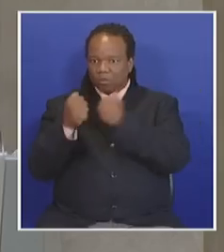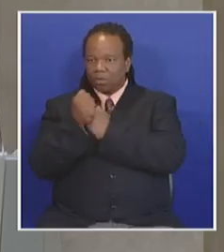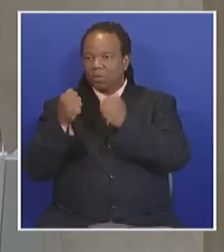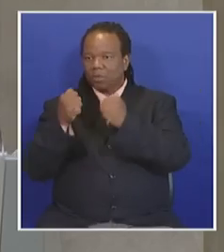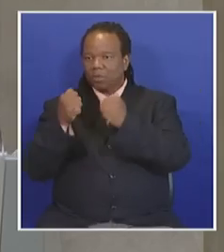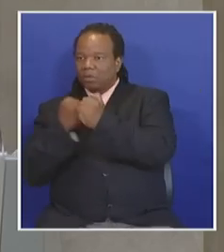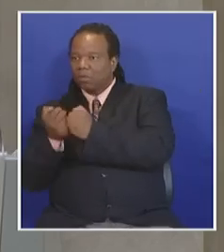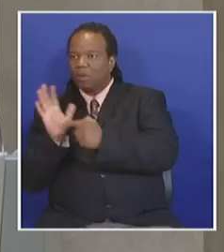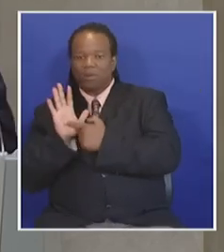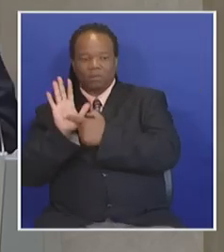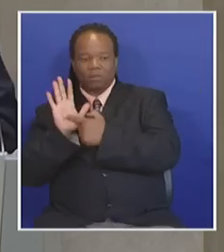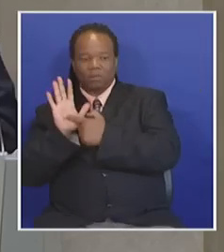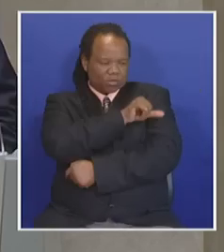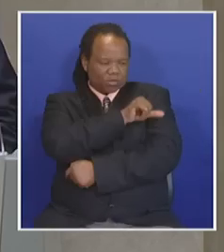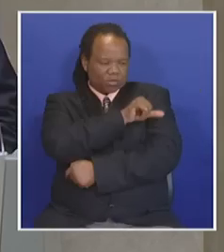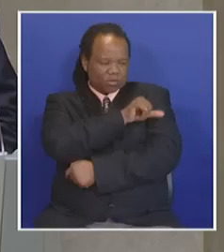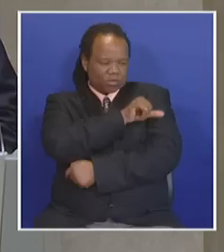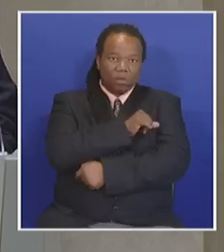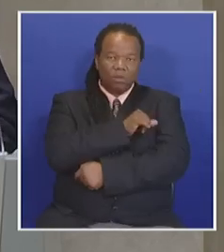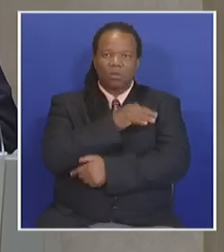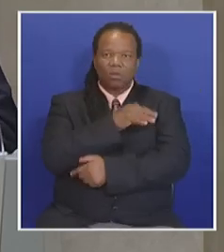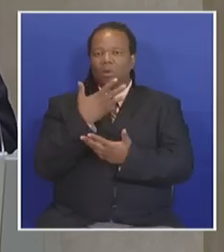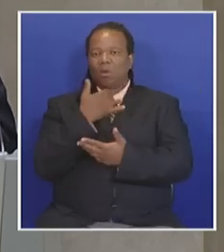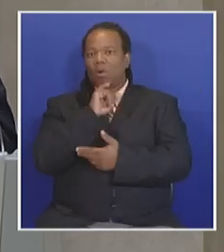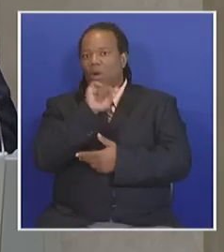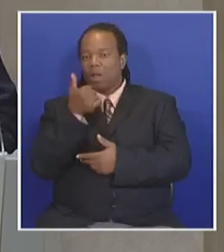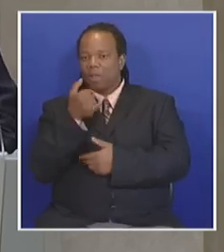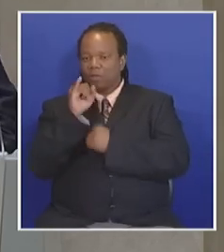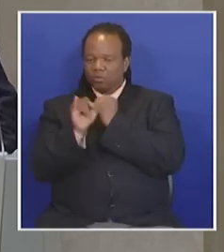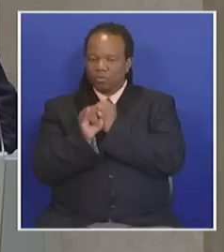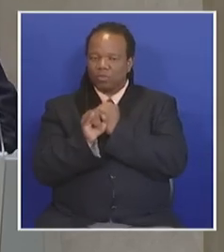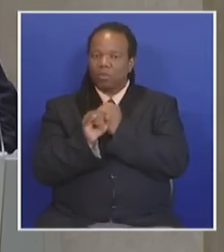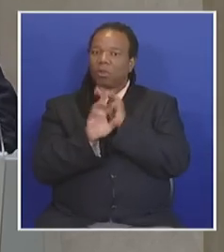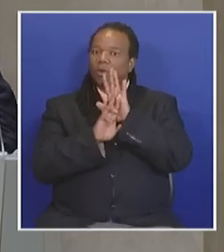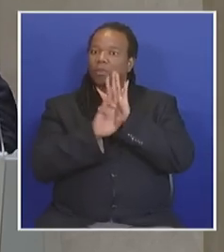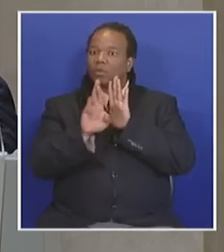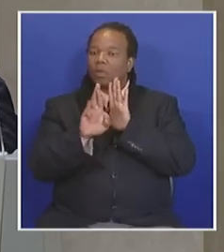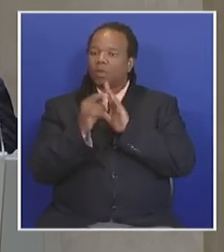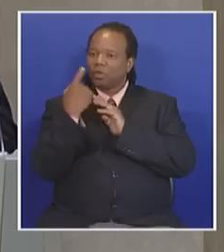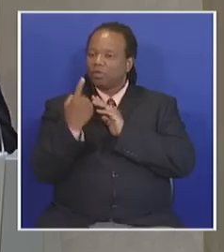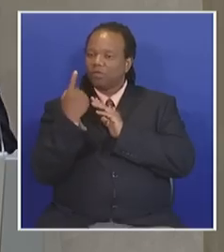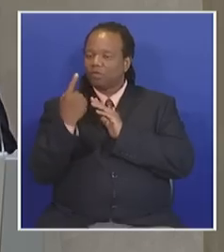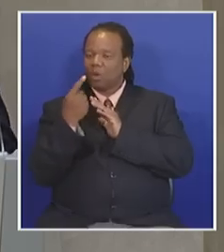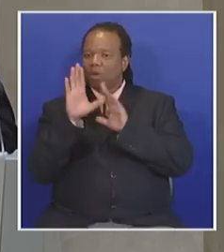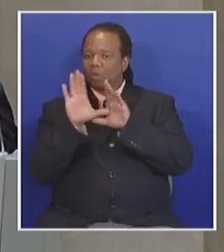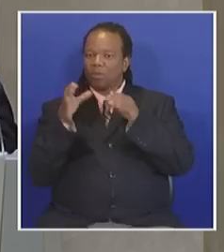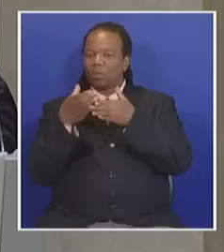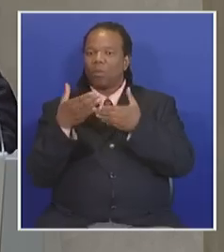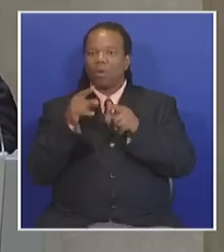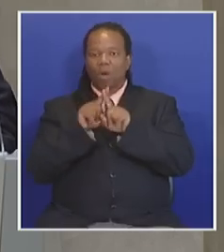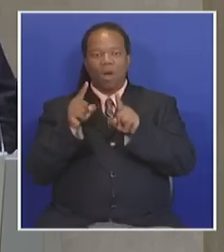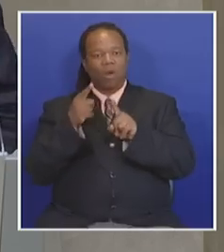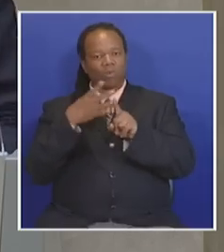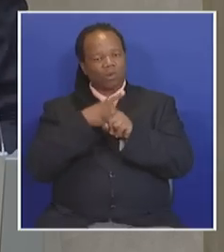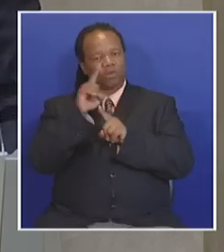obstacles to groups or individuals in achieving the same rights and opportunities that